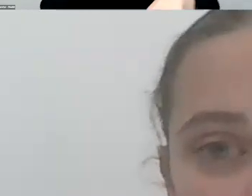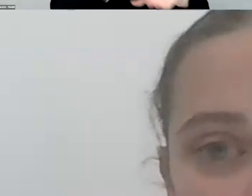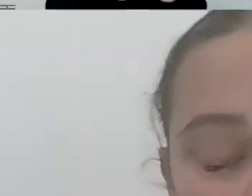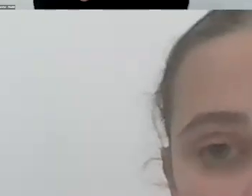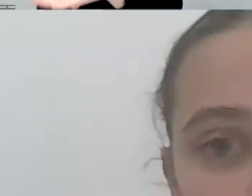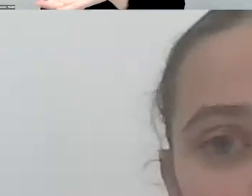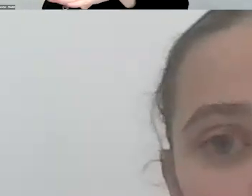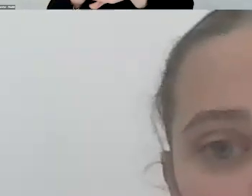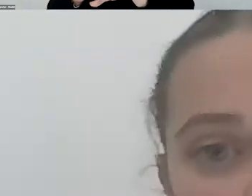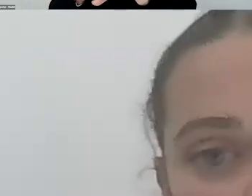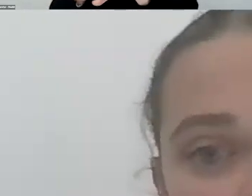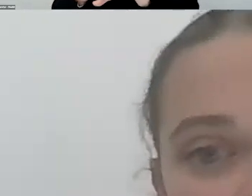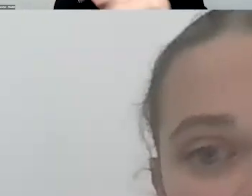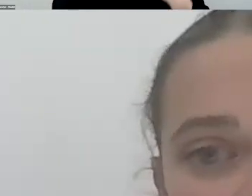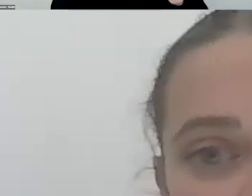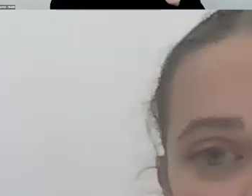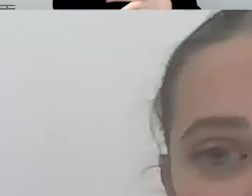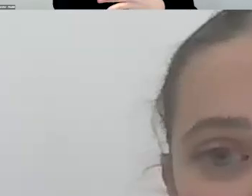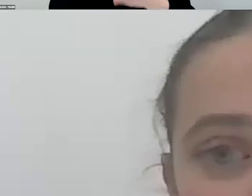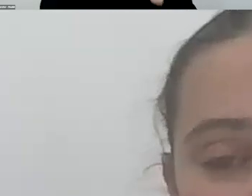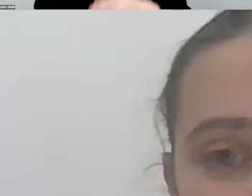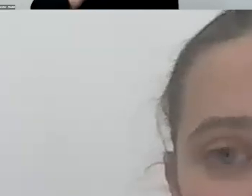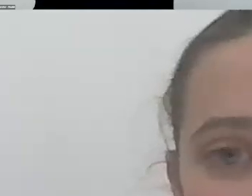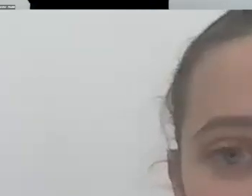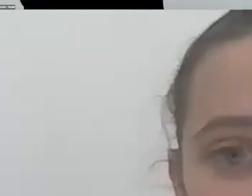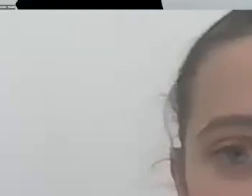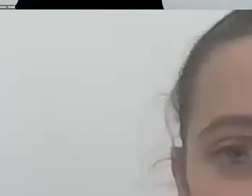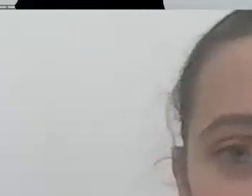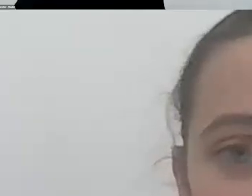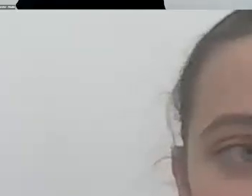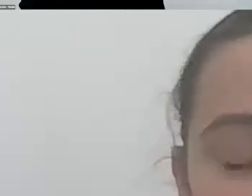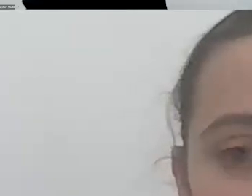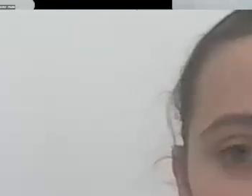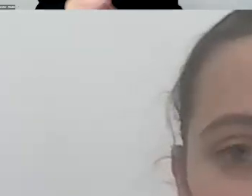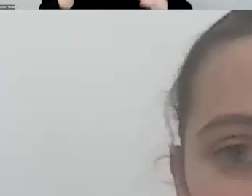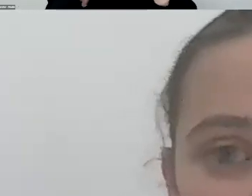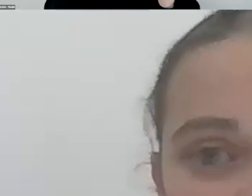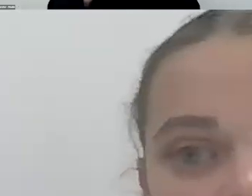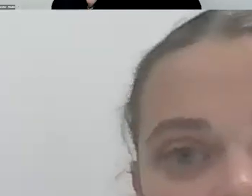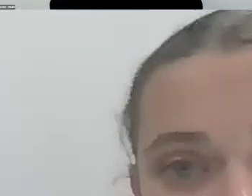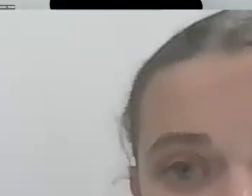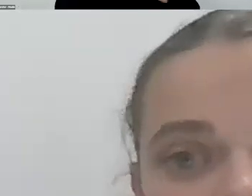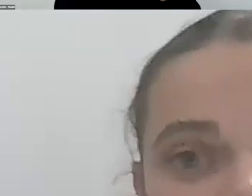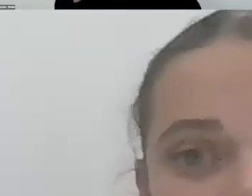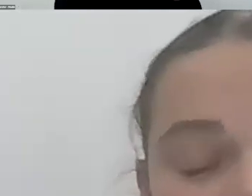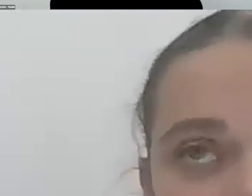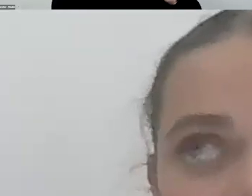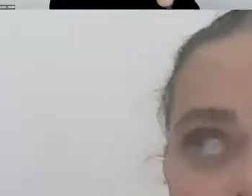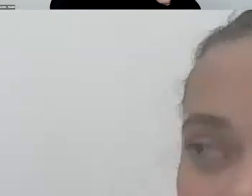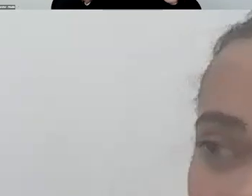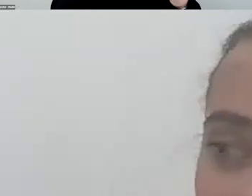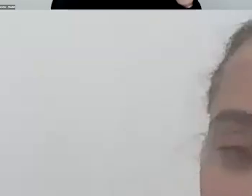see as a barrier to being able to provide the care that they want to provide. And it can also really facilitate accessible health information too. So